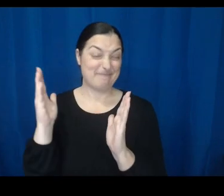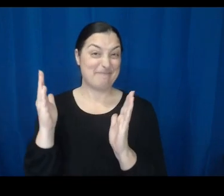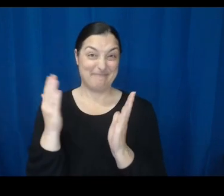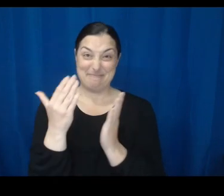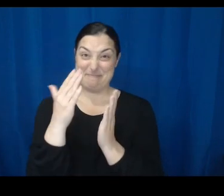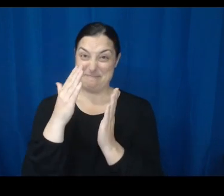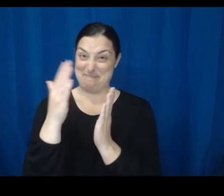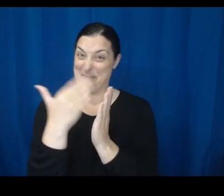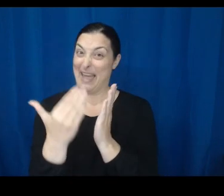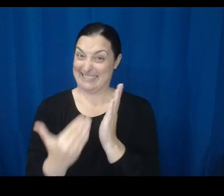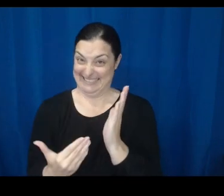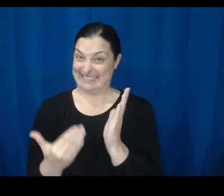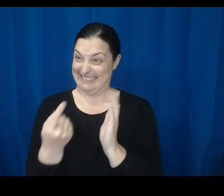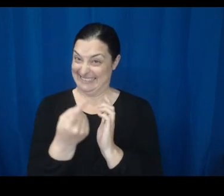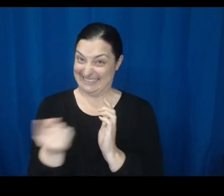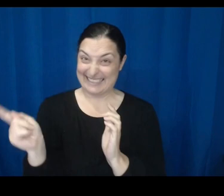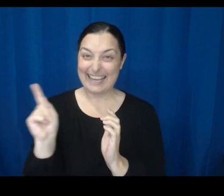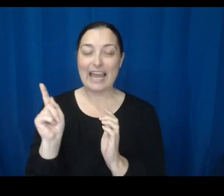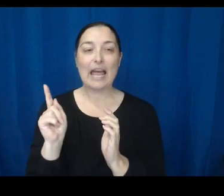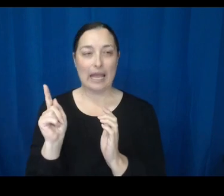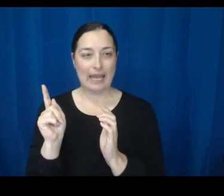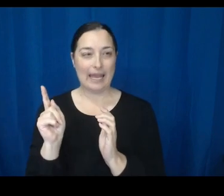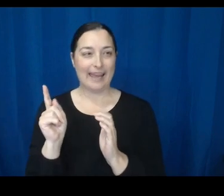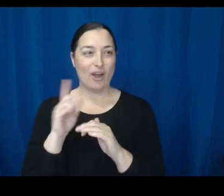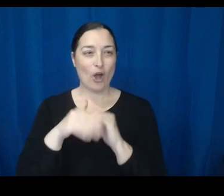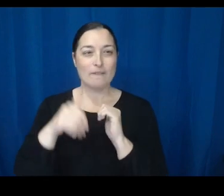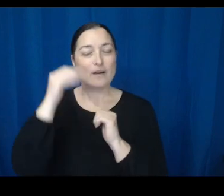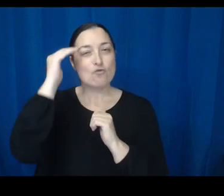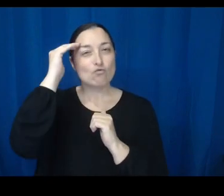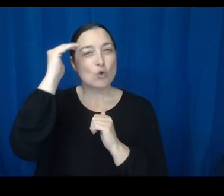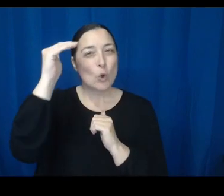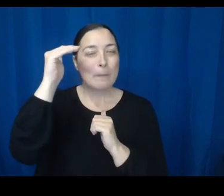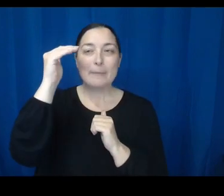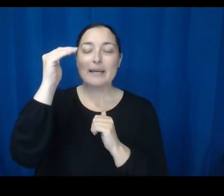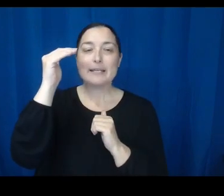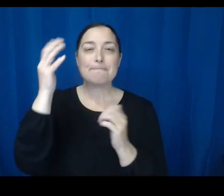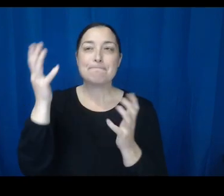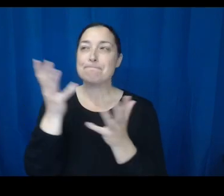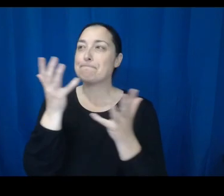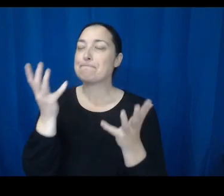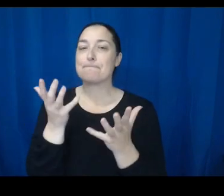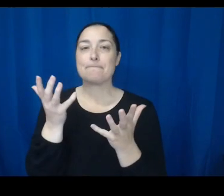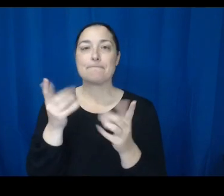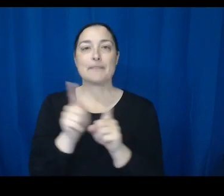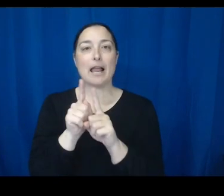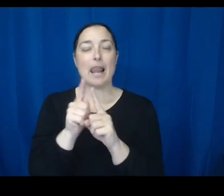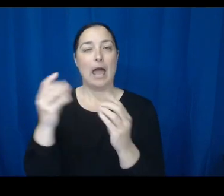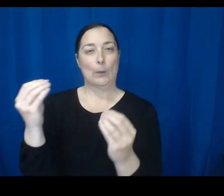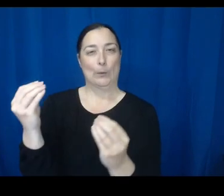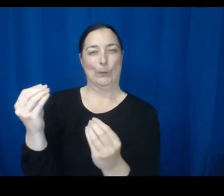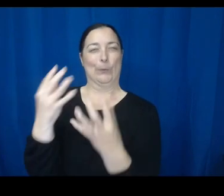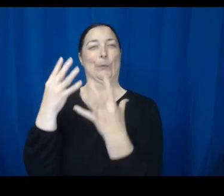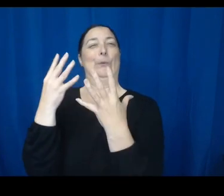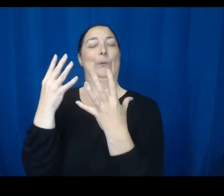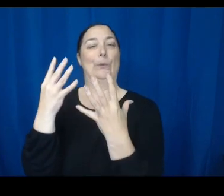the rooms, the interiors seem, there's an illuminating light that seems to